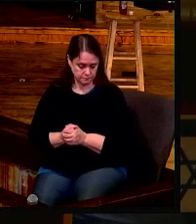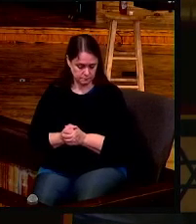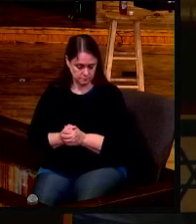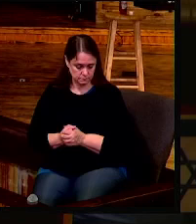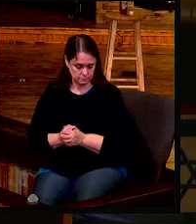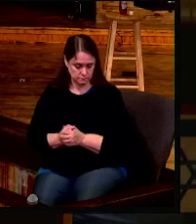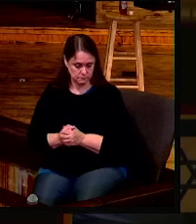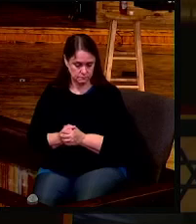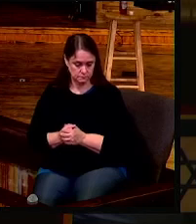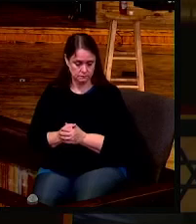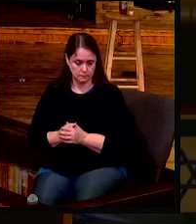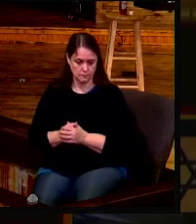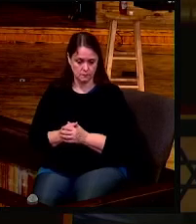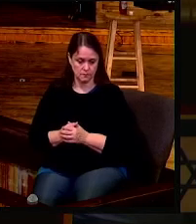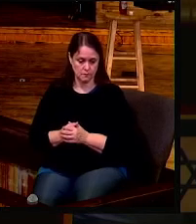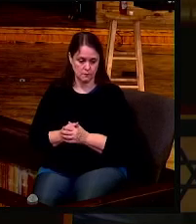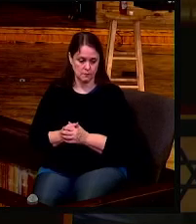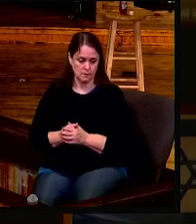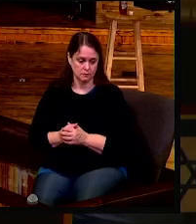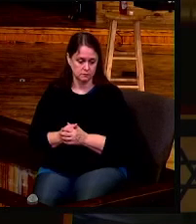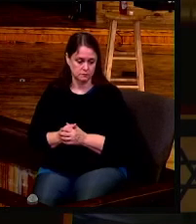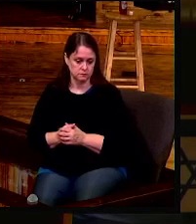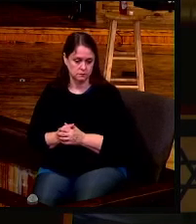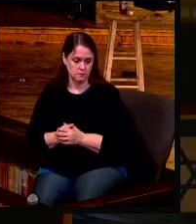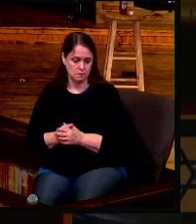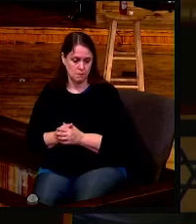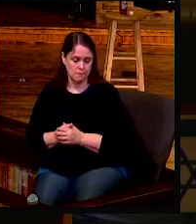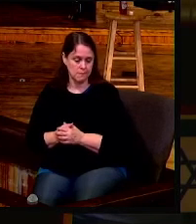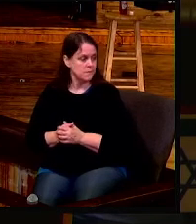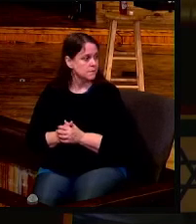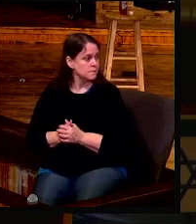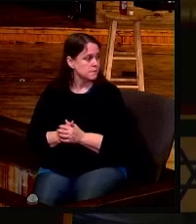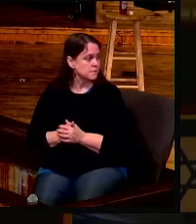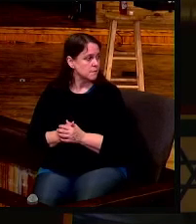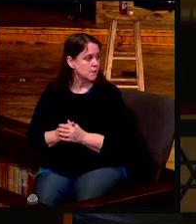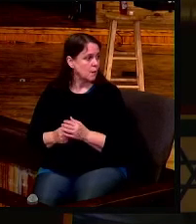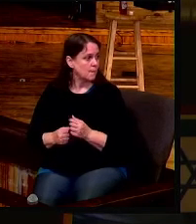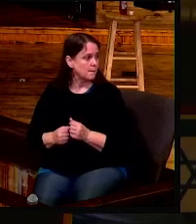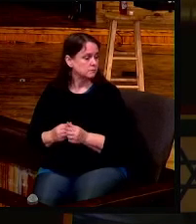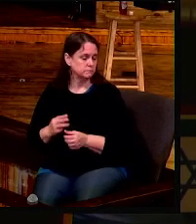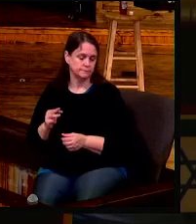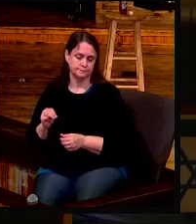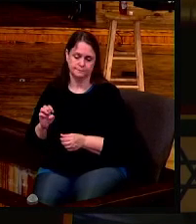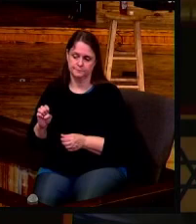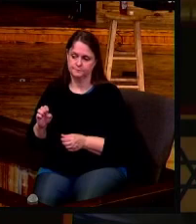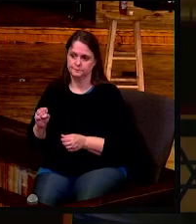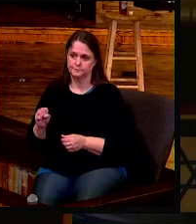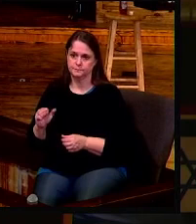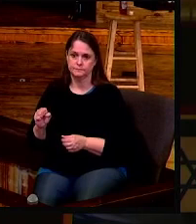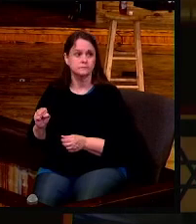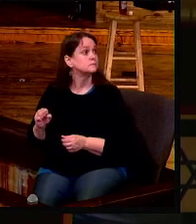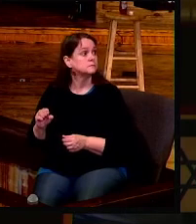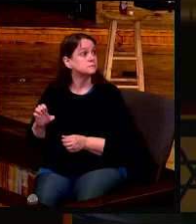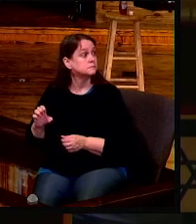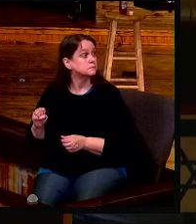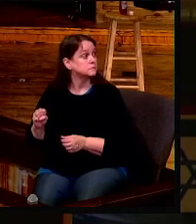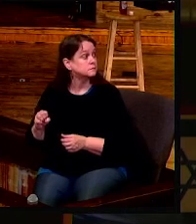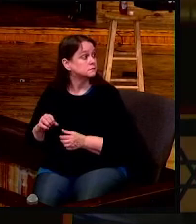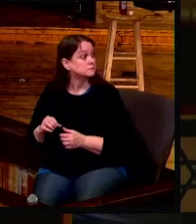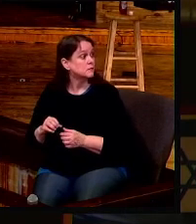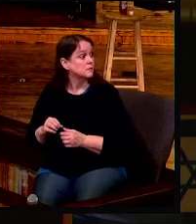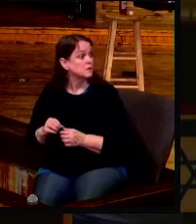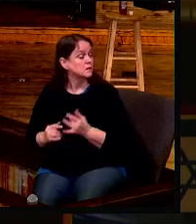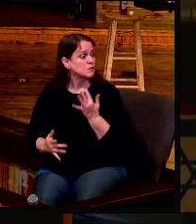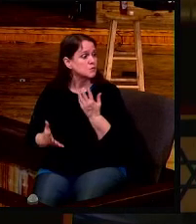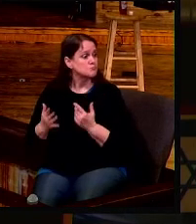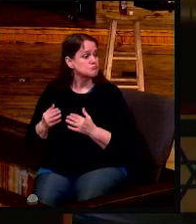In Exodus 3, this is Moses at the burning bush. It said, now Moses was tending the flock of Jethro, his father-in-law, the priest of Midian, and he